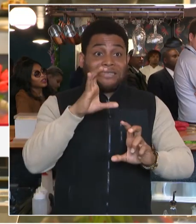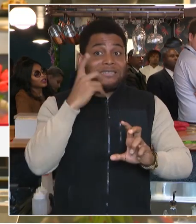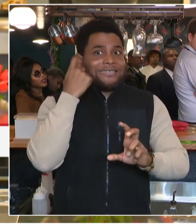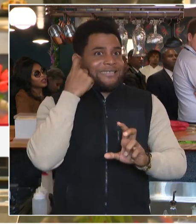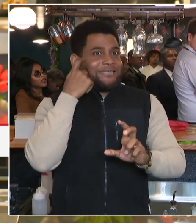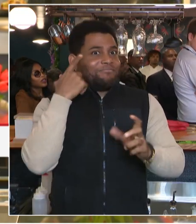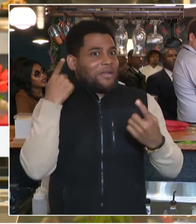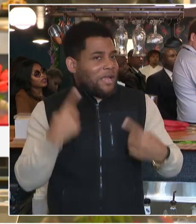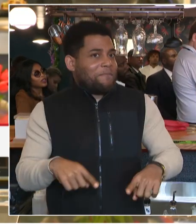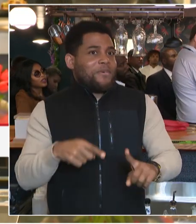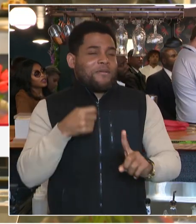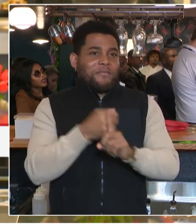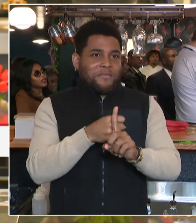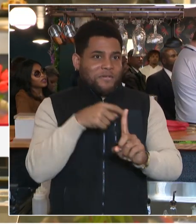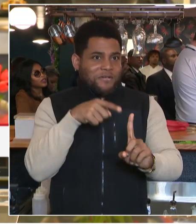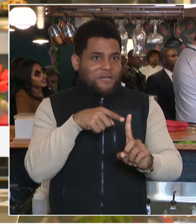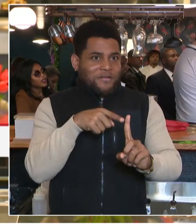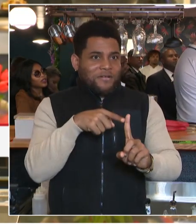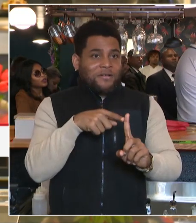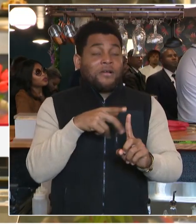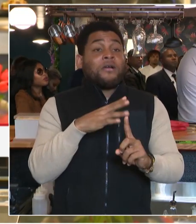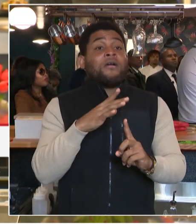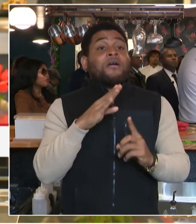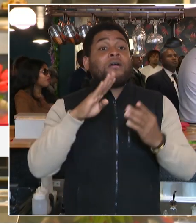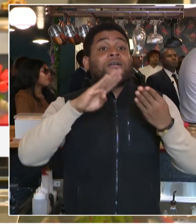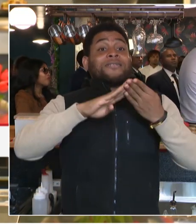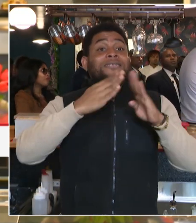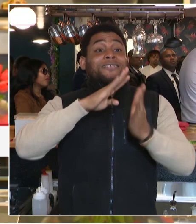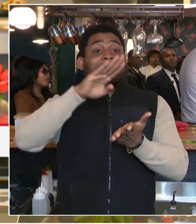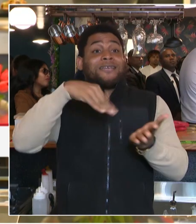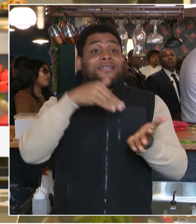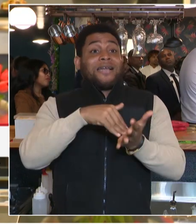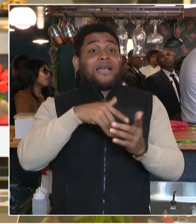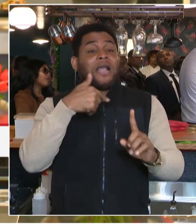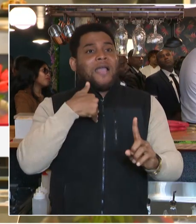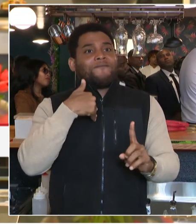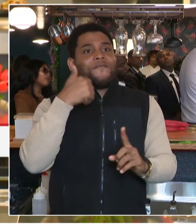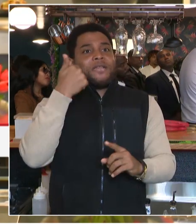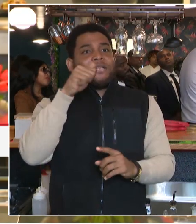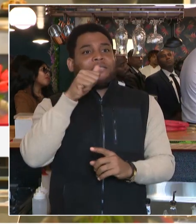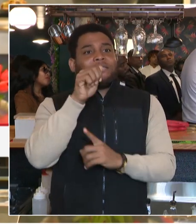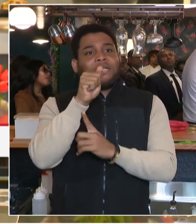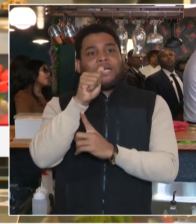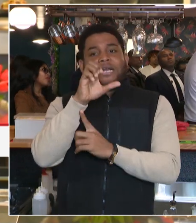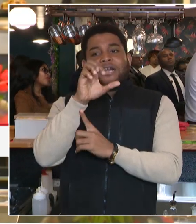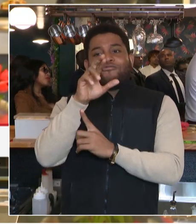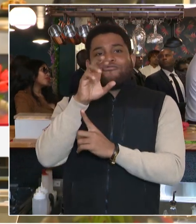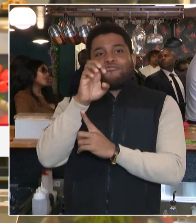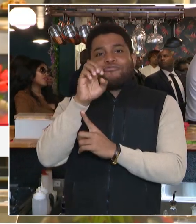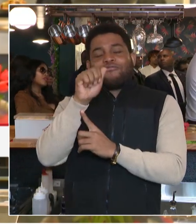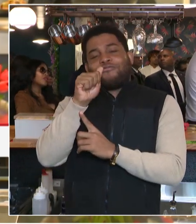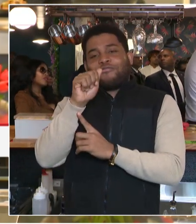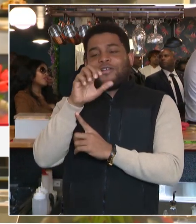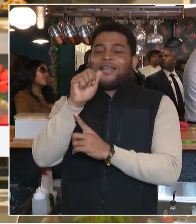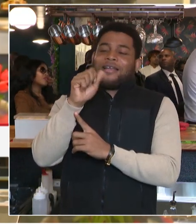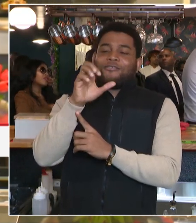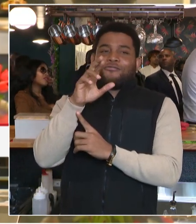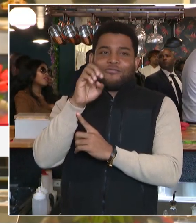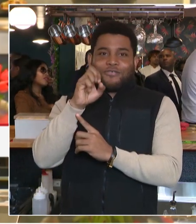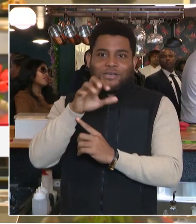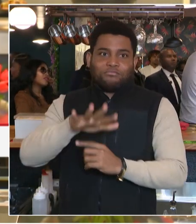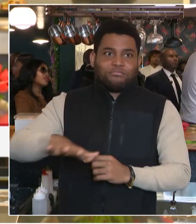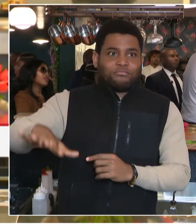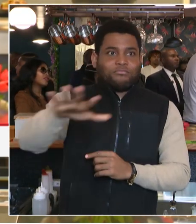10 acres at City Center. And if you haven't yet seen the little summary of the last 10 years that City